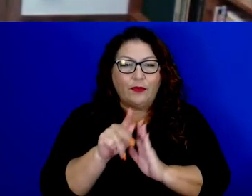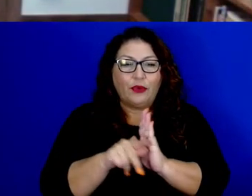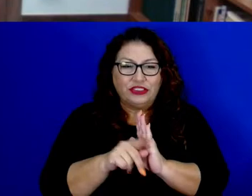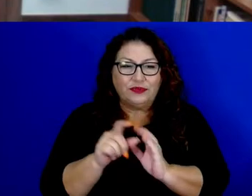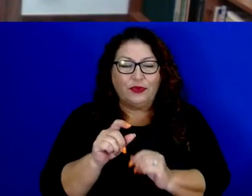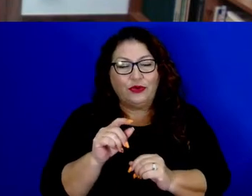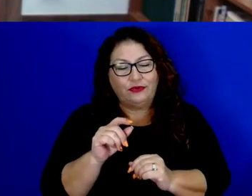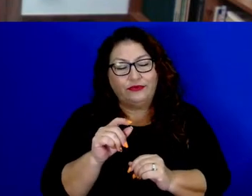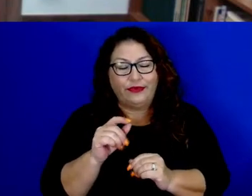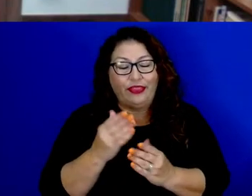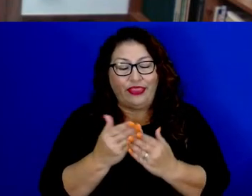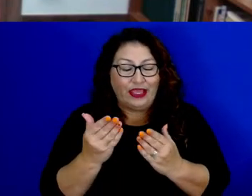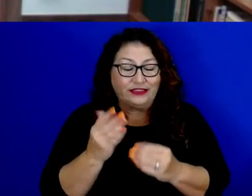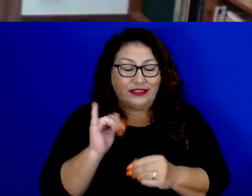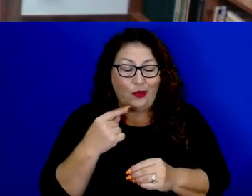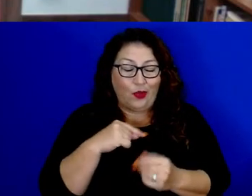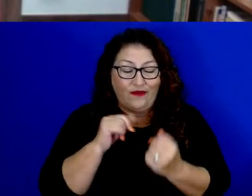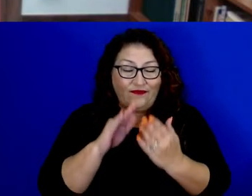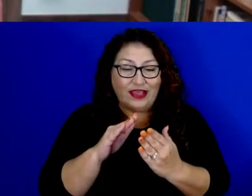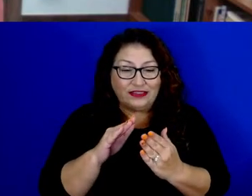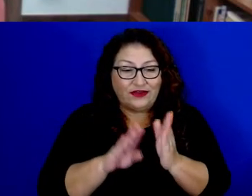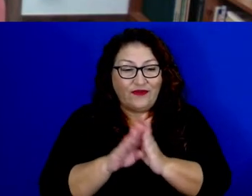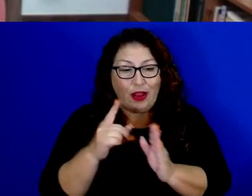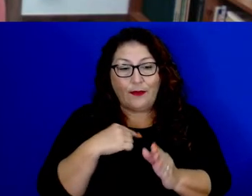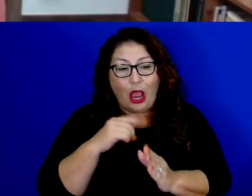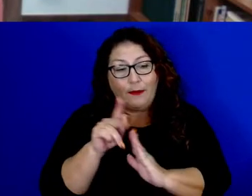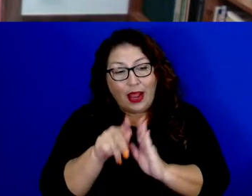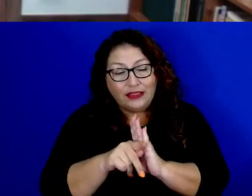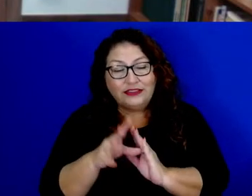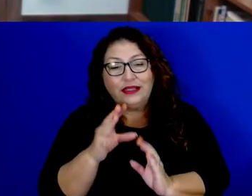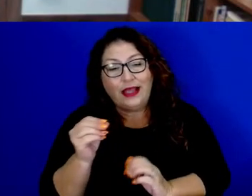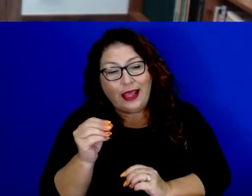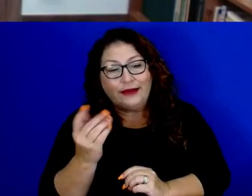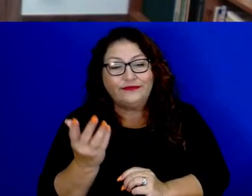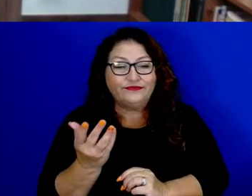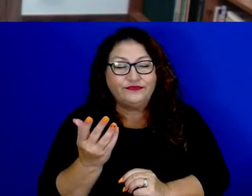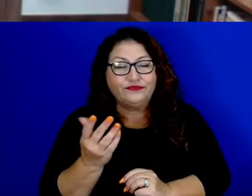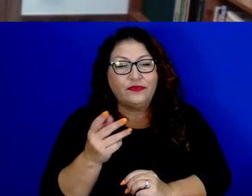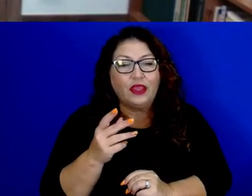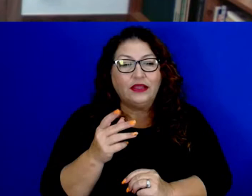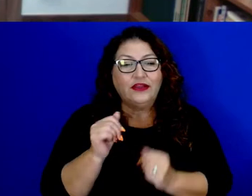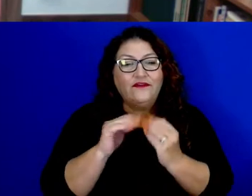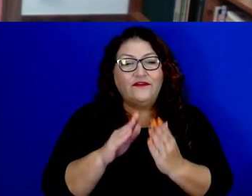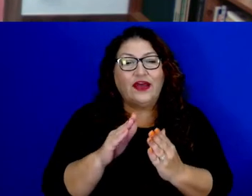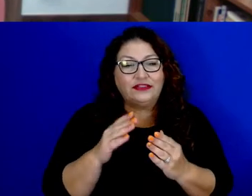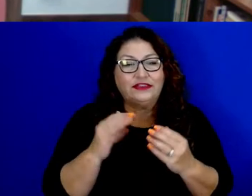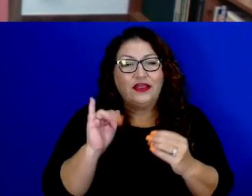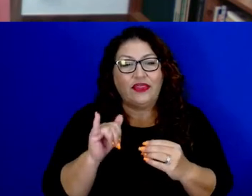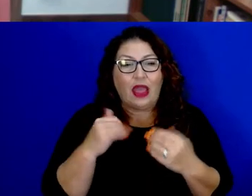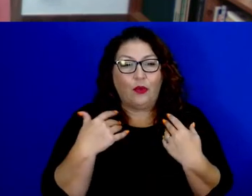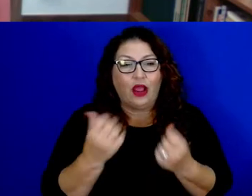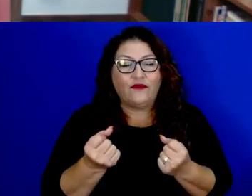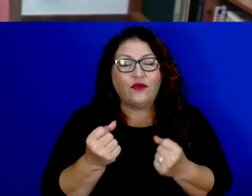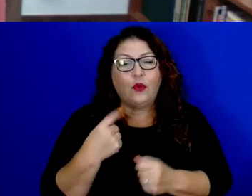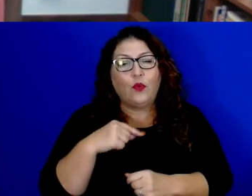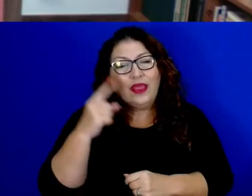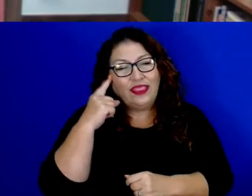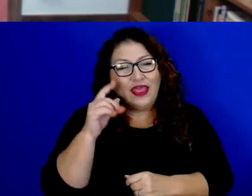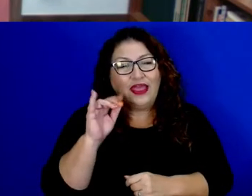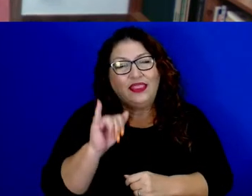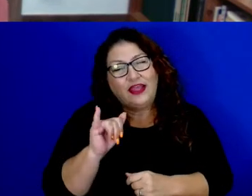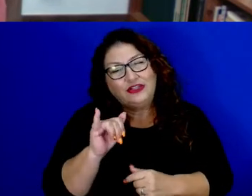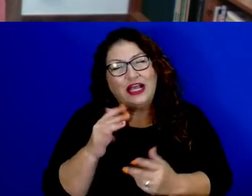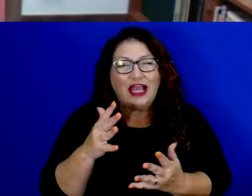develop our policies and to face this recovery. We think there's a kind of social climate